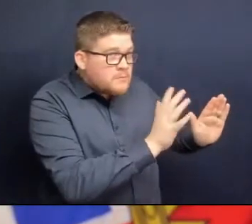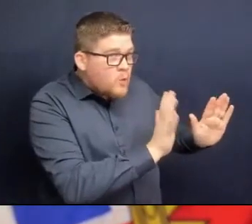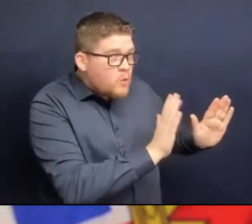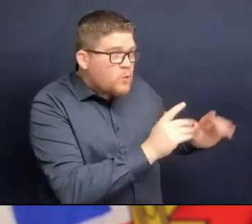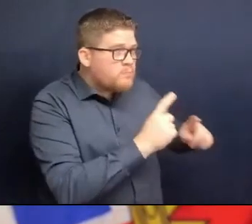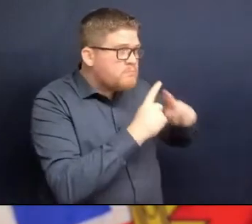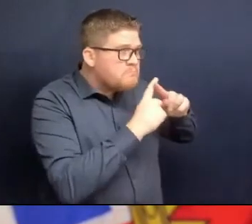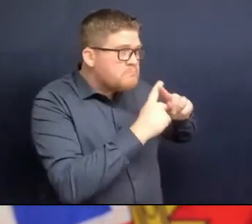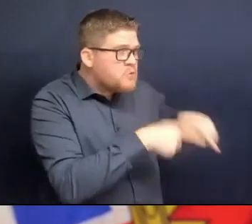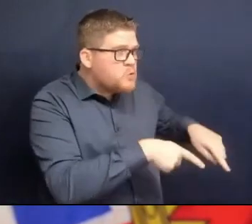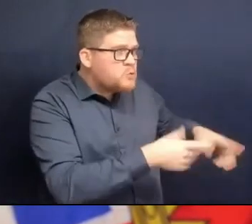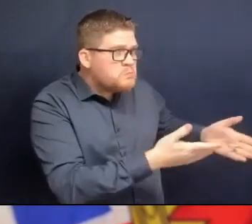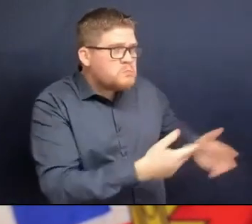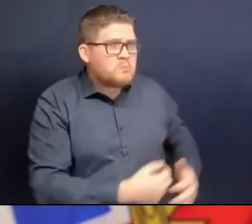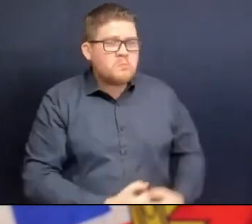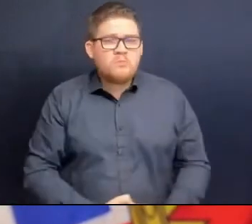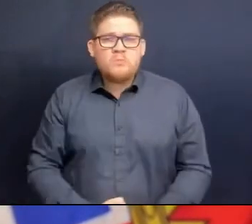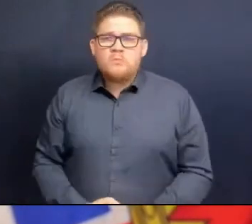Caden, are you on mute?